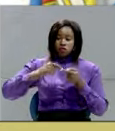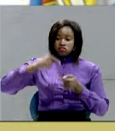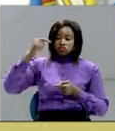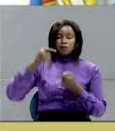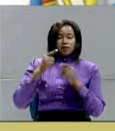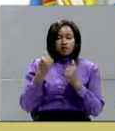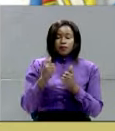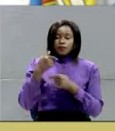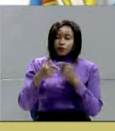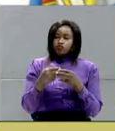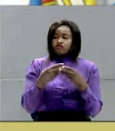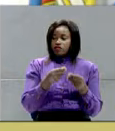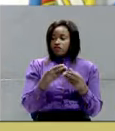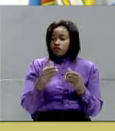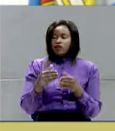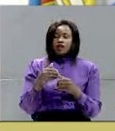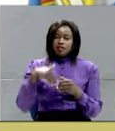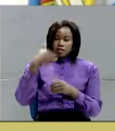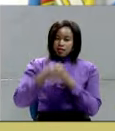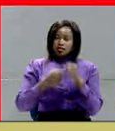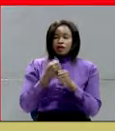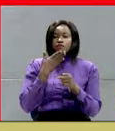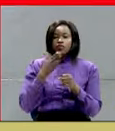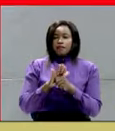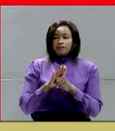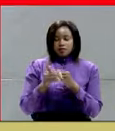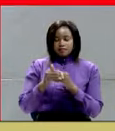in the coming year.